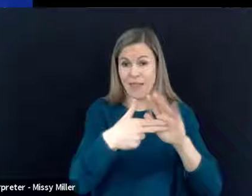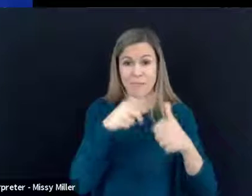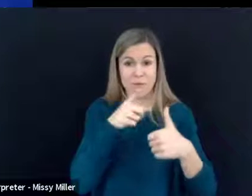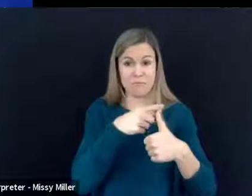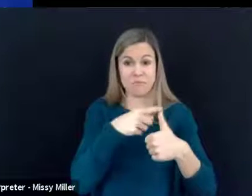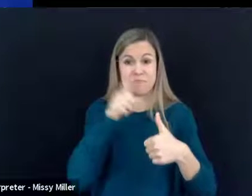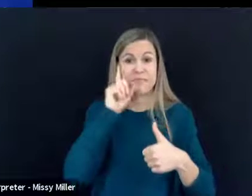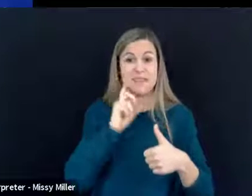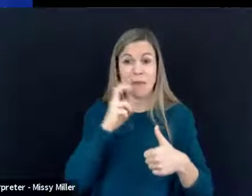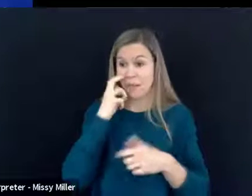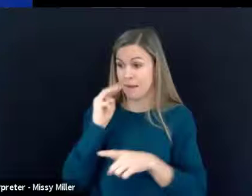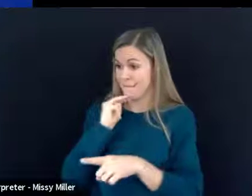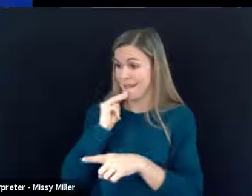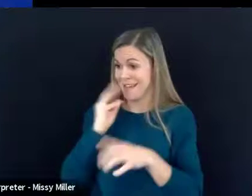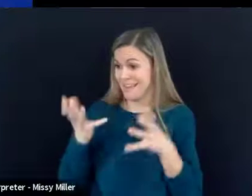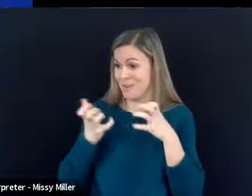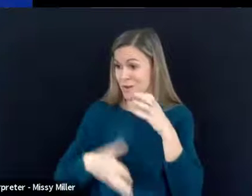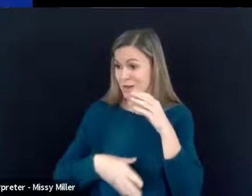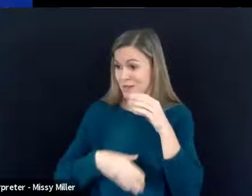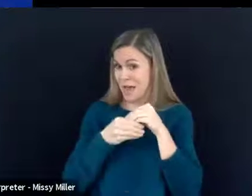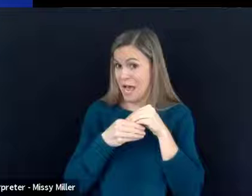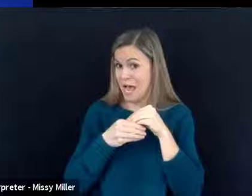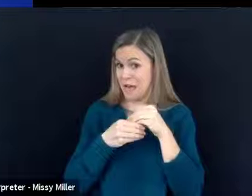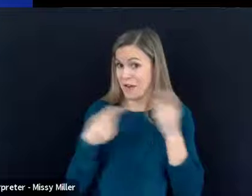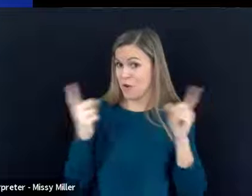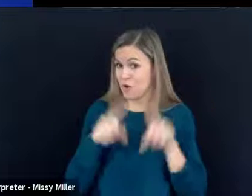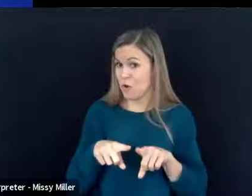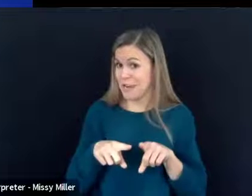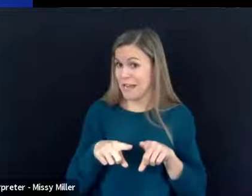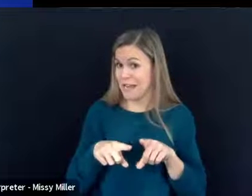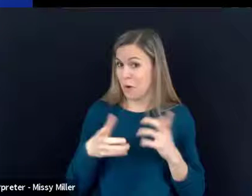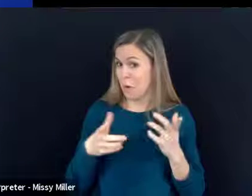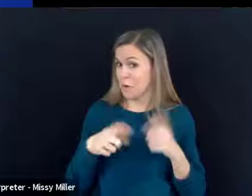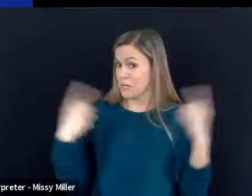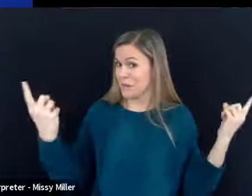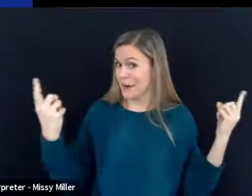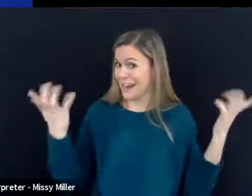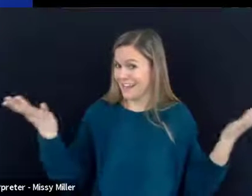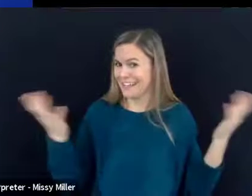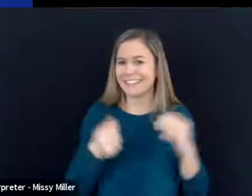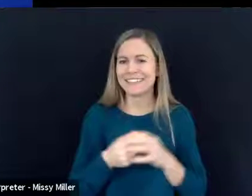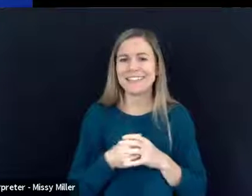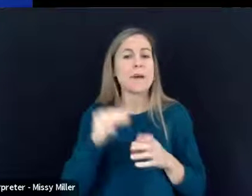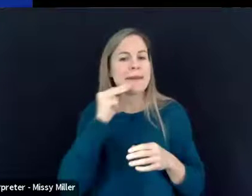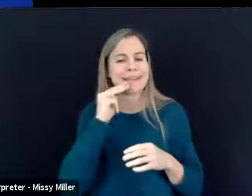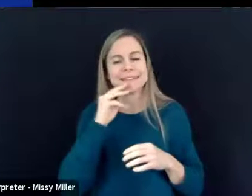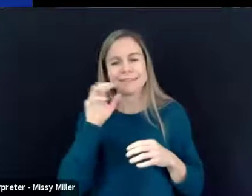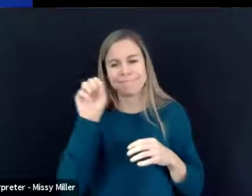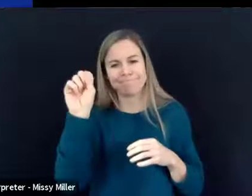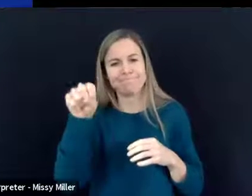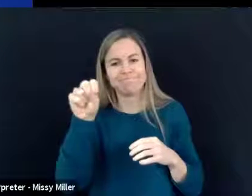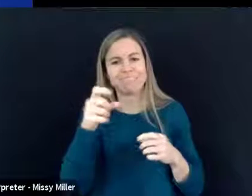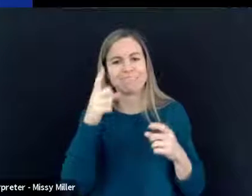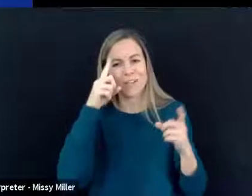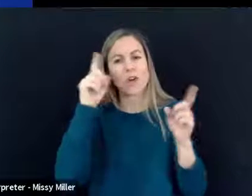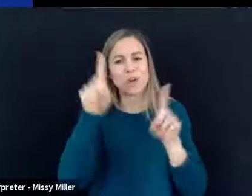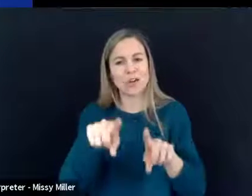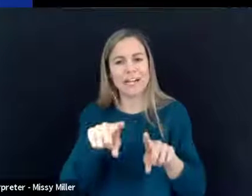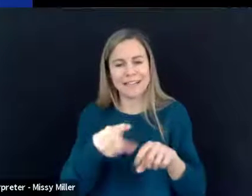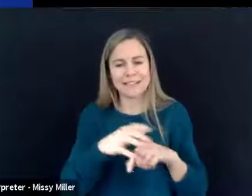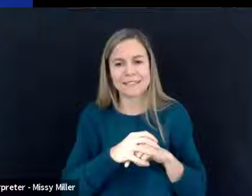Megan, can you help me out? Do you want to agree or shoot me in the foot? So this is Megan speaking. No, I agree. And oftentimes